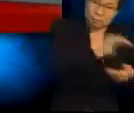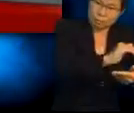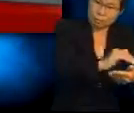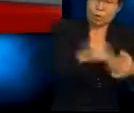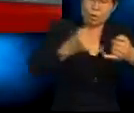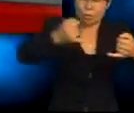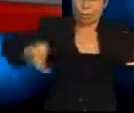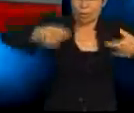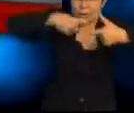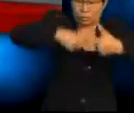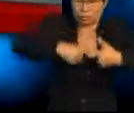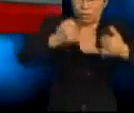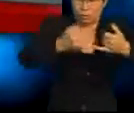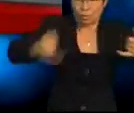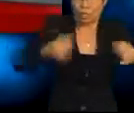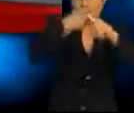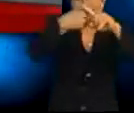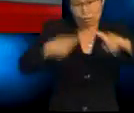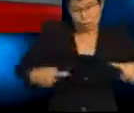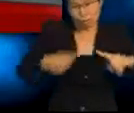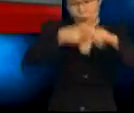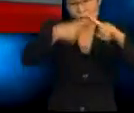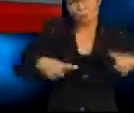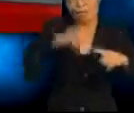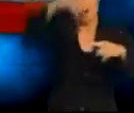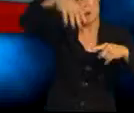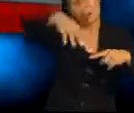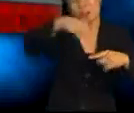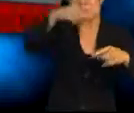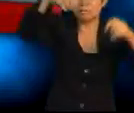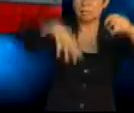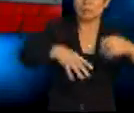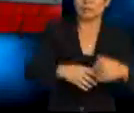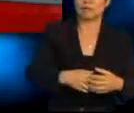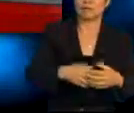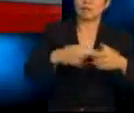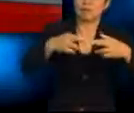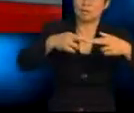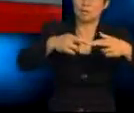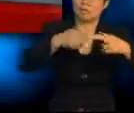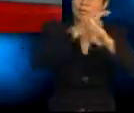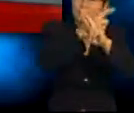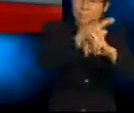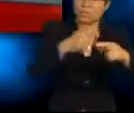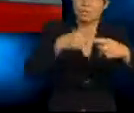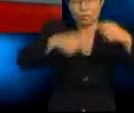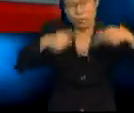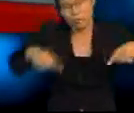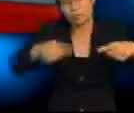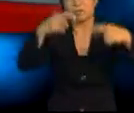wires joined, wires crossed, lamp, fixed resistor, variable